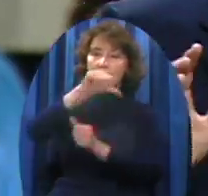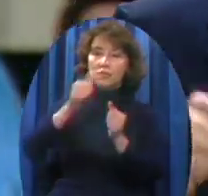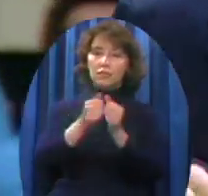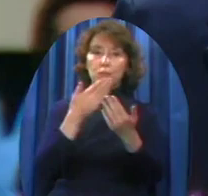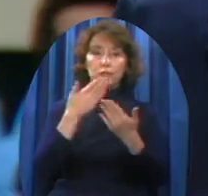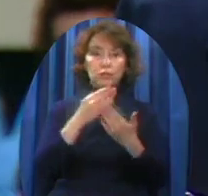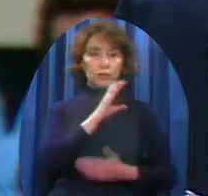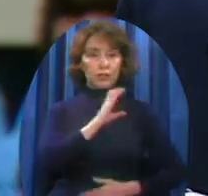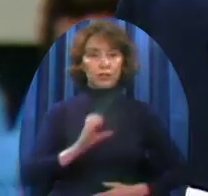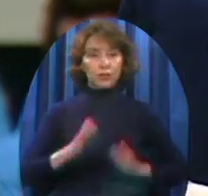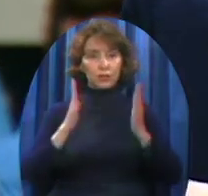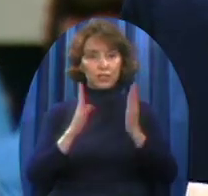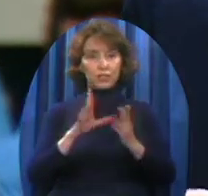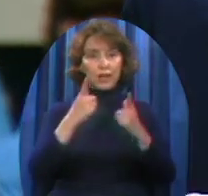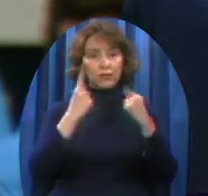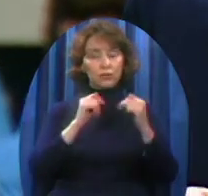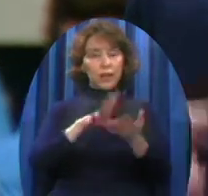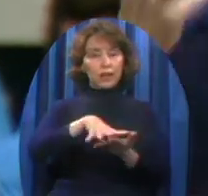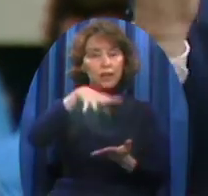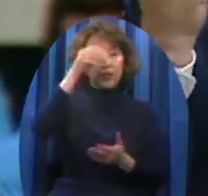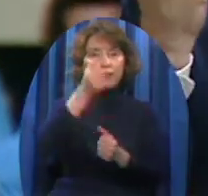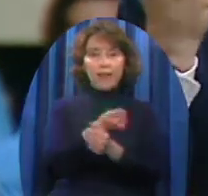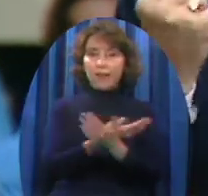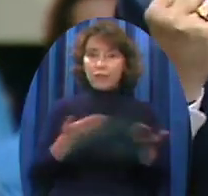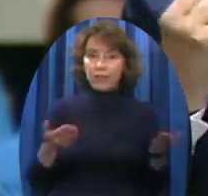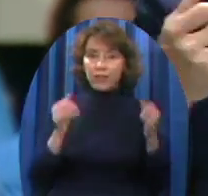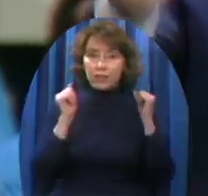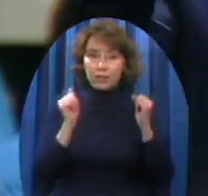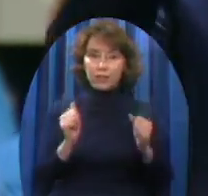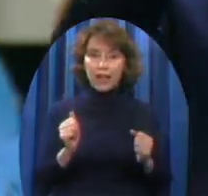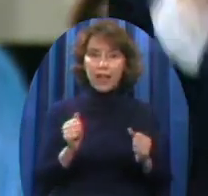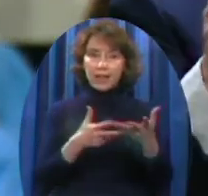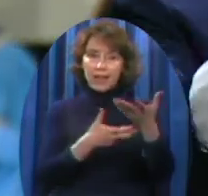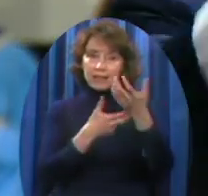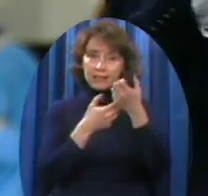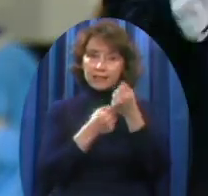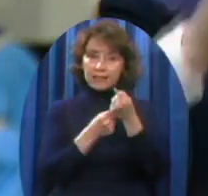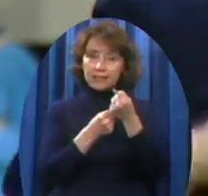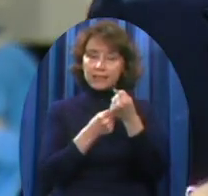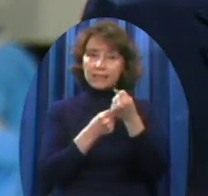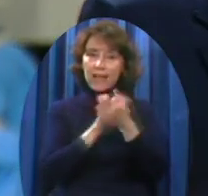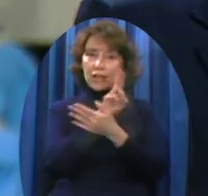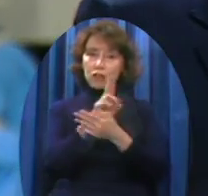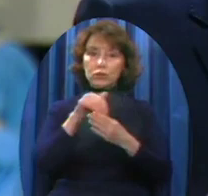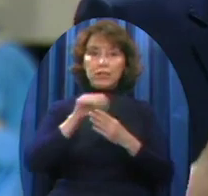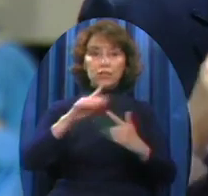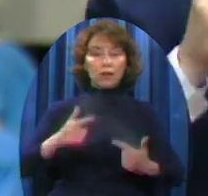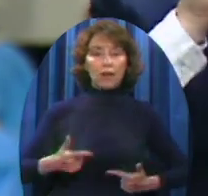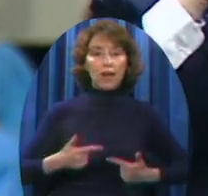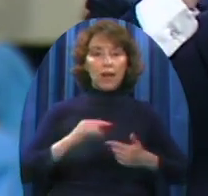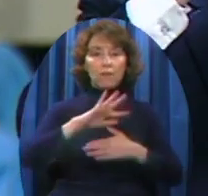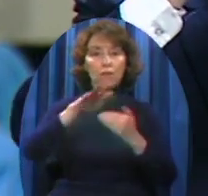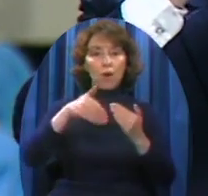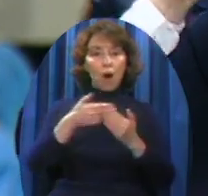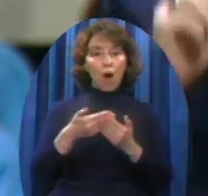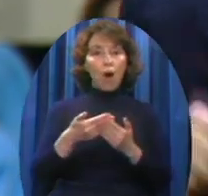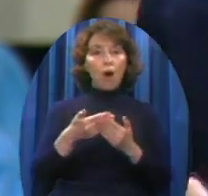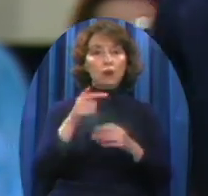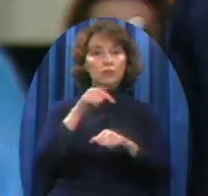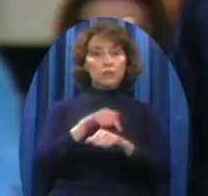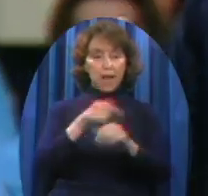learn everything you can. And while you're doing that, get a firm grip on it and apply it in your life for the rest of your days.